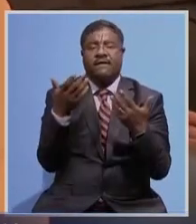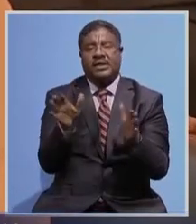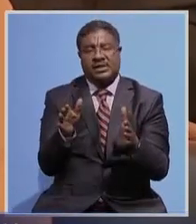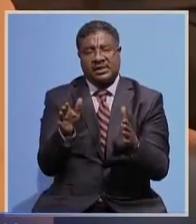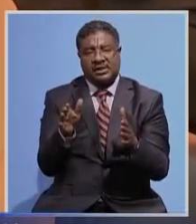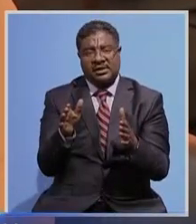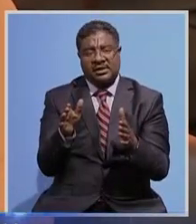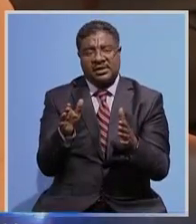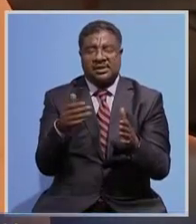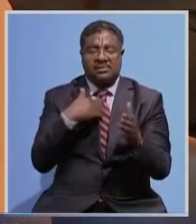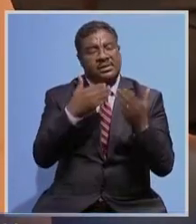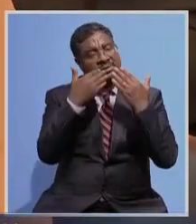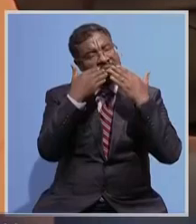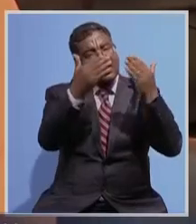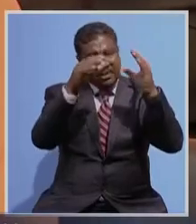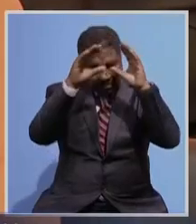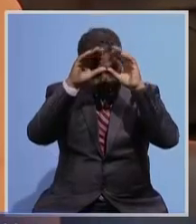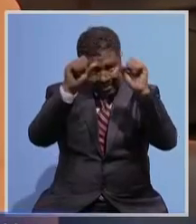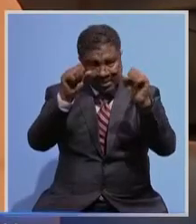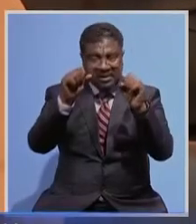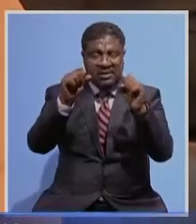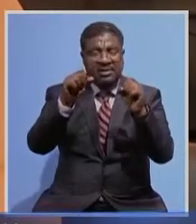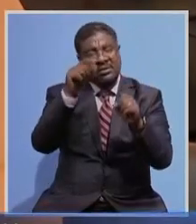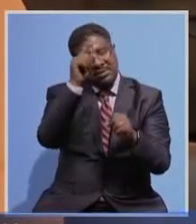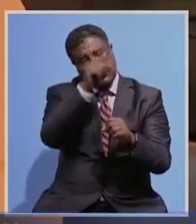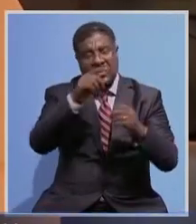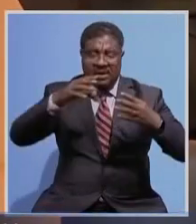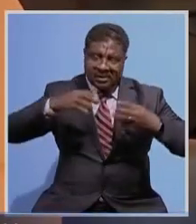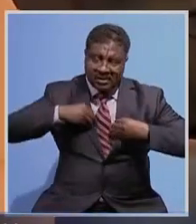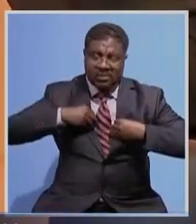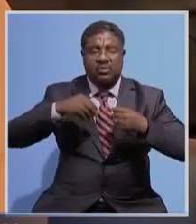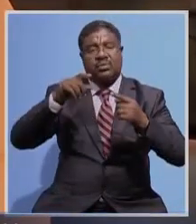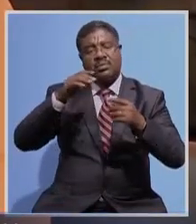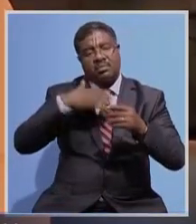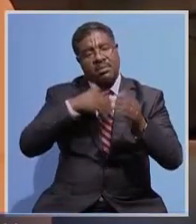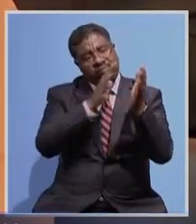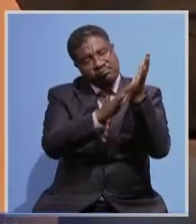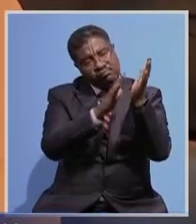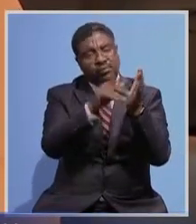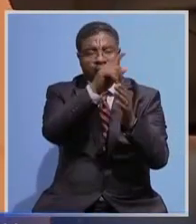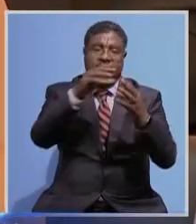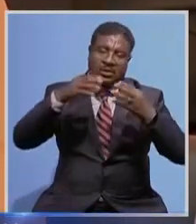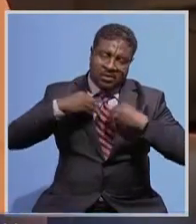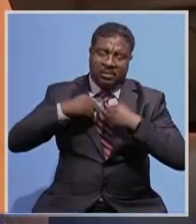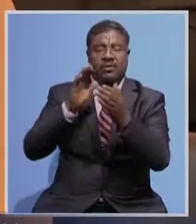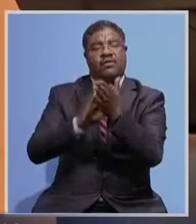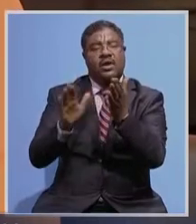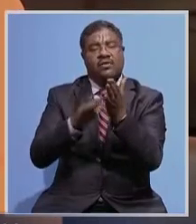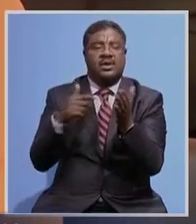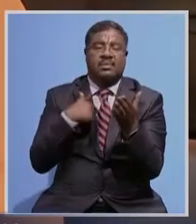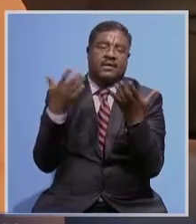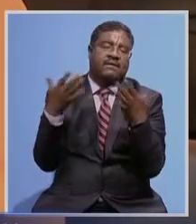this opportunity to thank the president for being magnanimous to accept my apology and forgive me. I'm